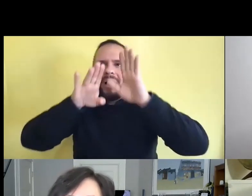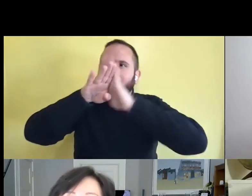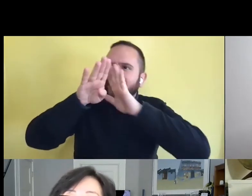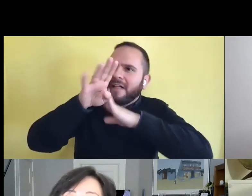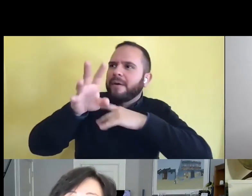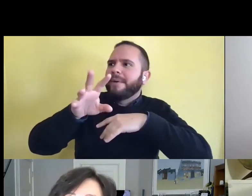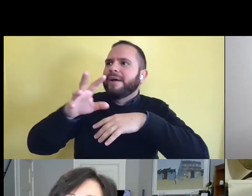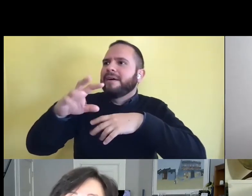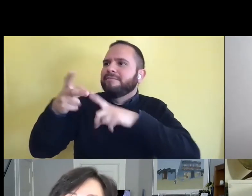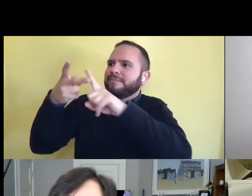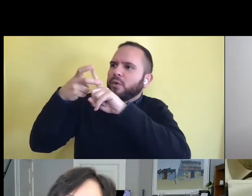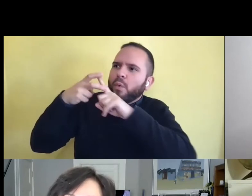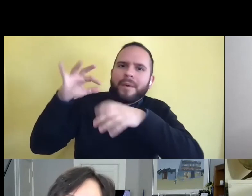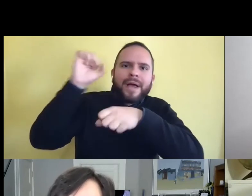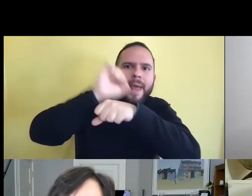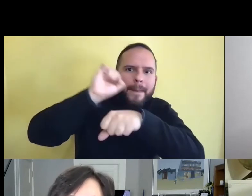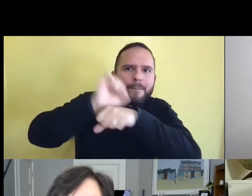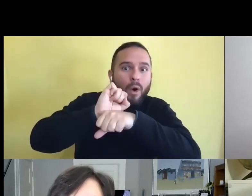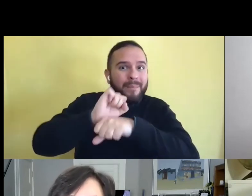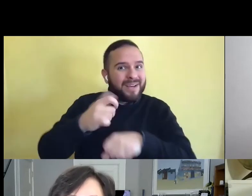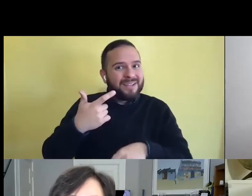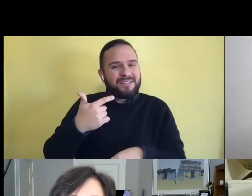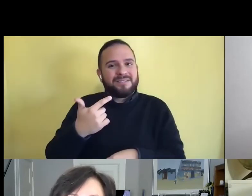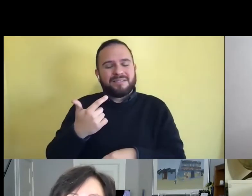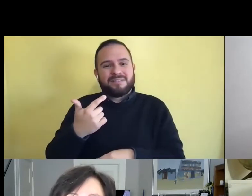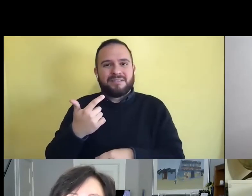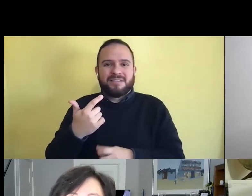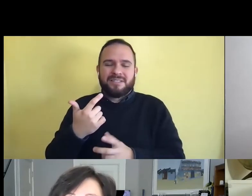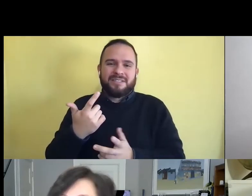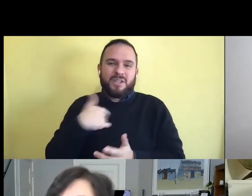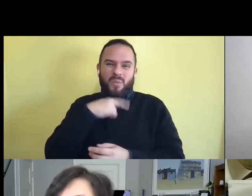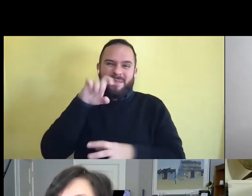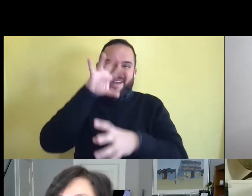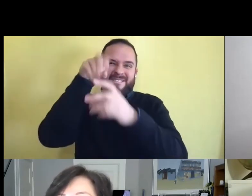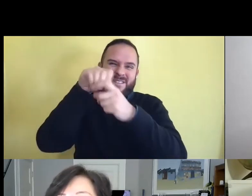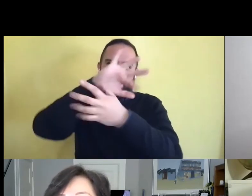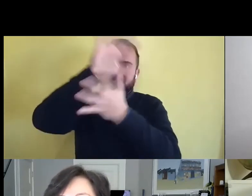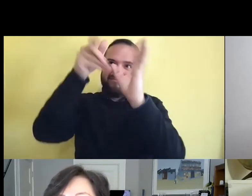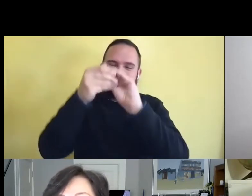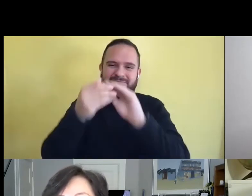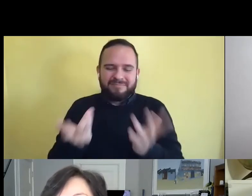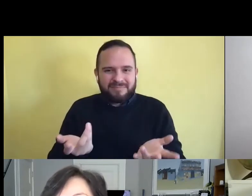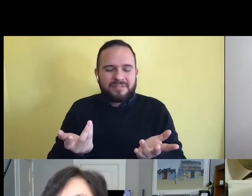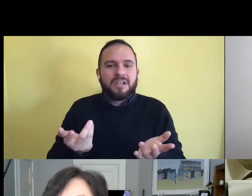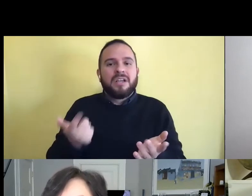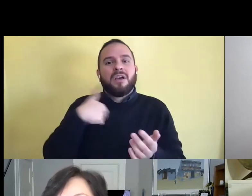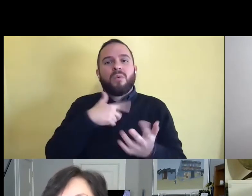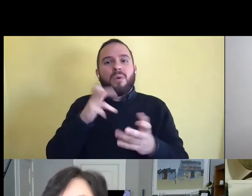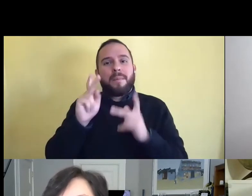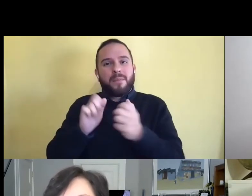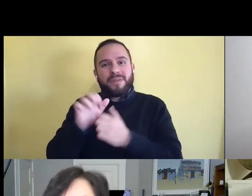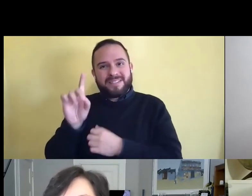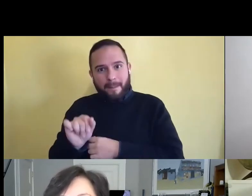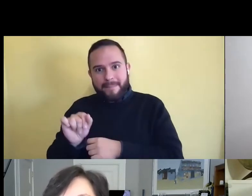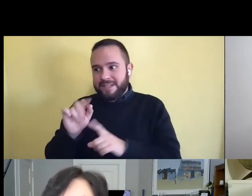process, and making sure that people with disabilities, both their point of view and also their needs articulated